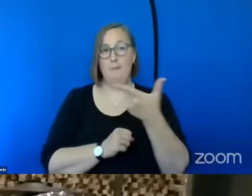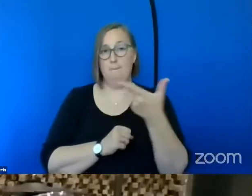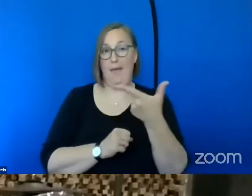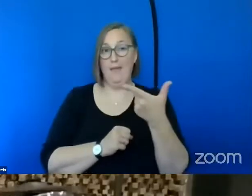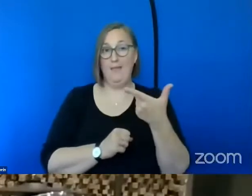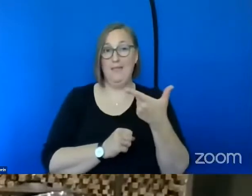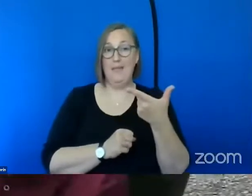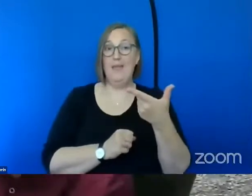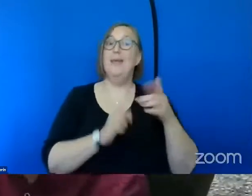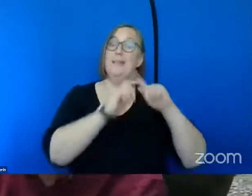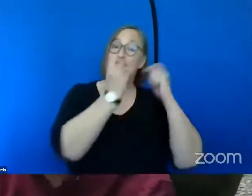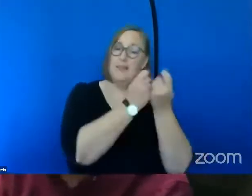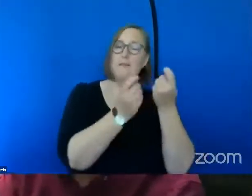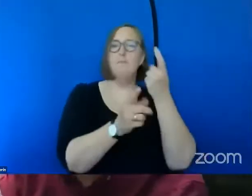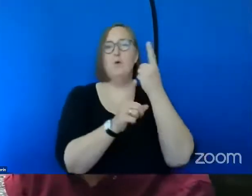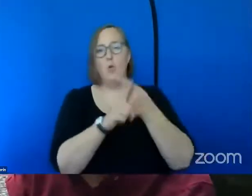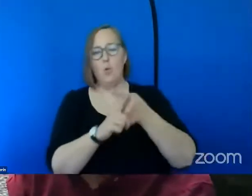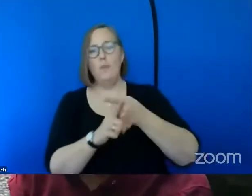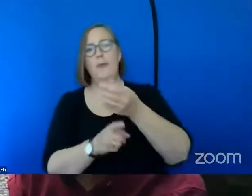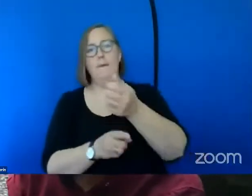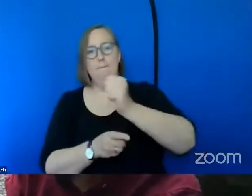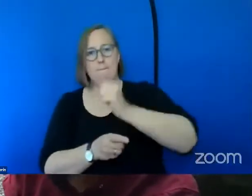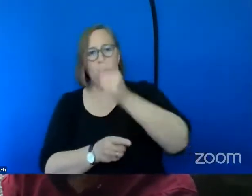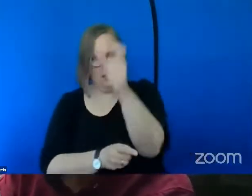has been a team member for 3 years.